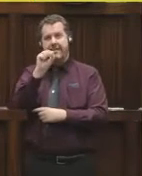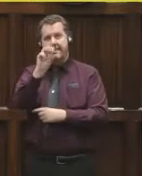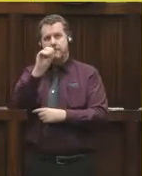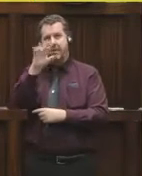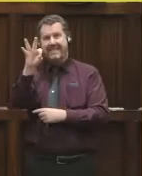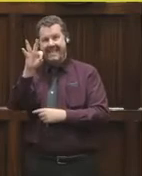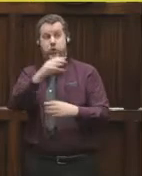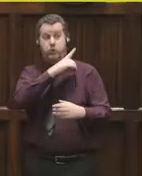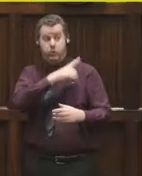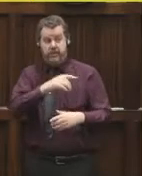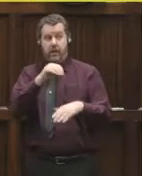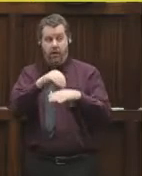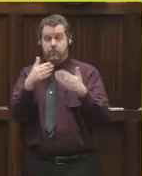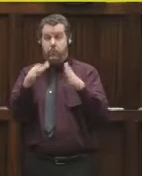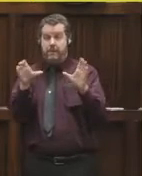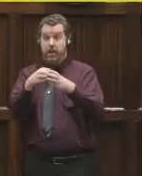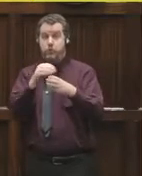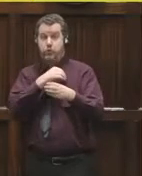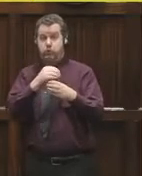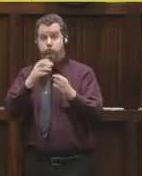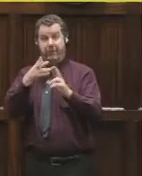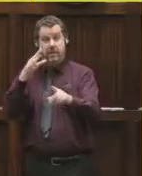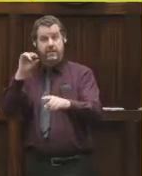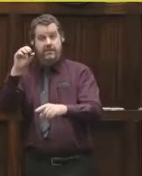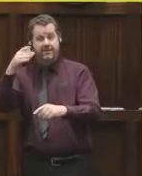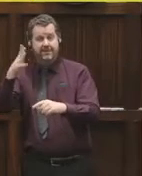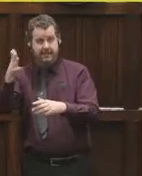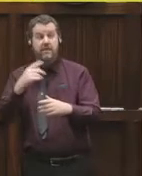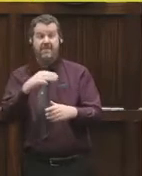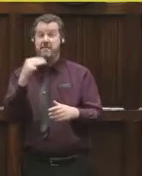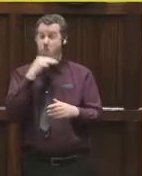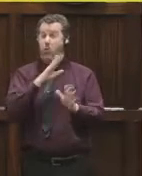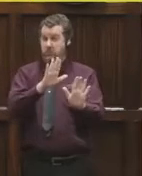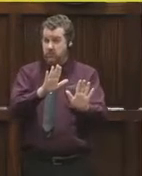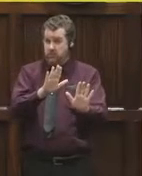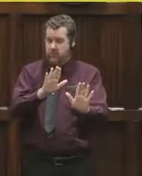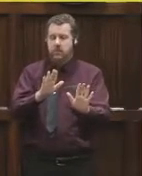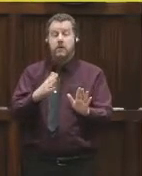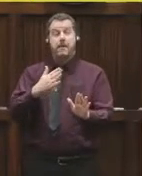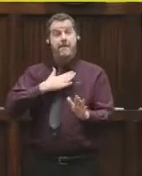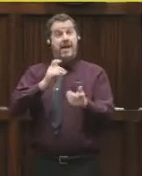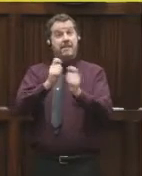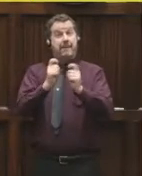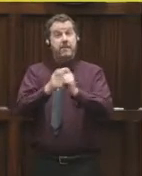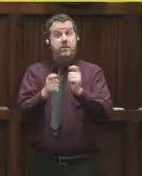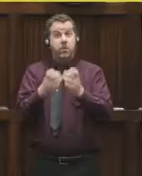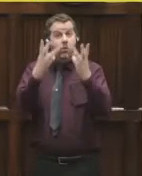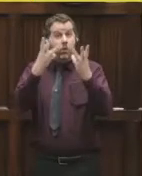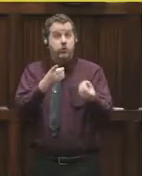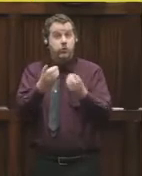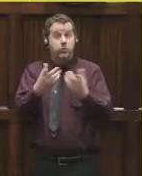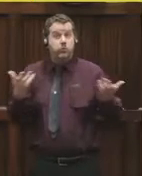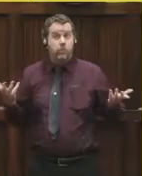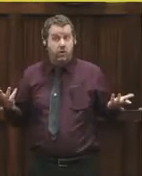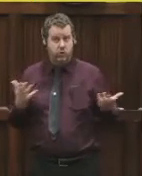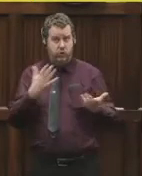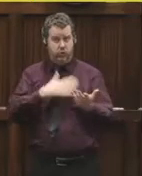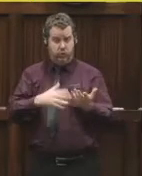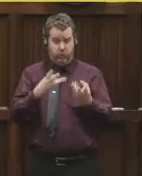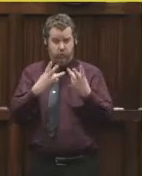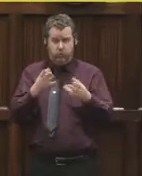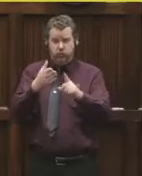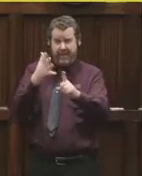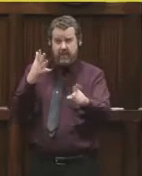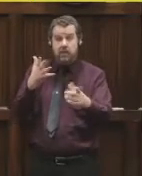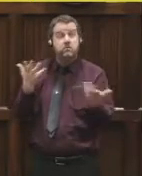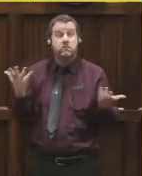Sign Language. Very important that that is accommodated. What my amendment simply seeks to do is recognise the